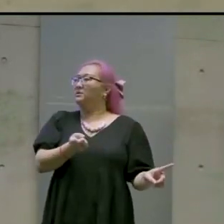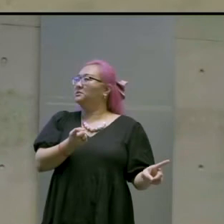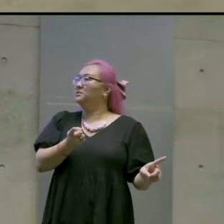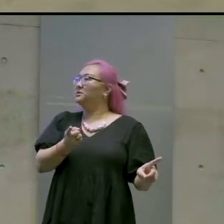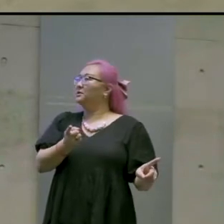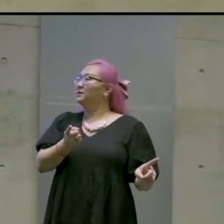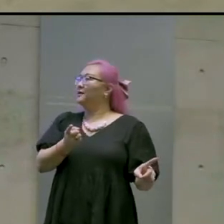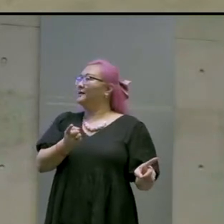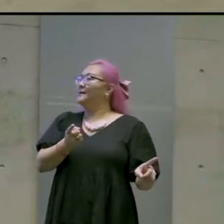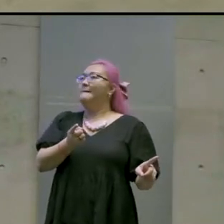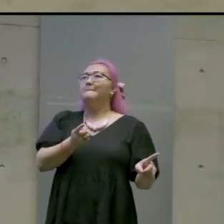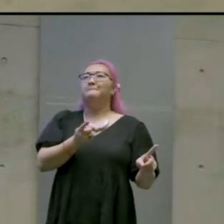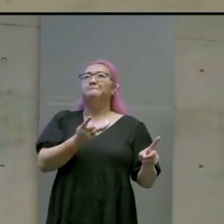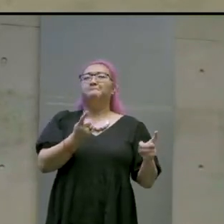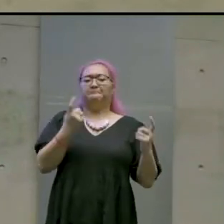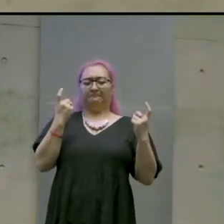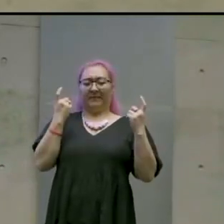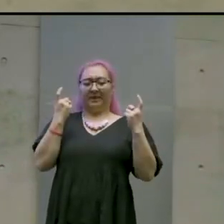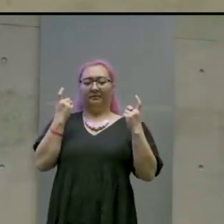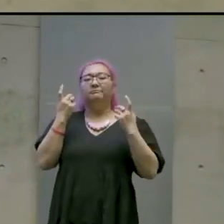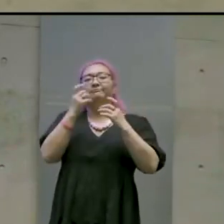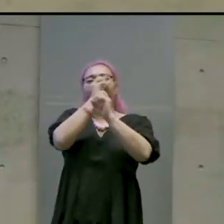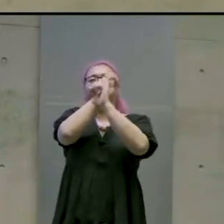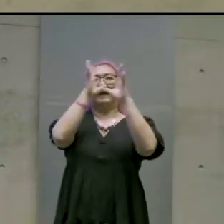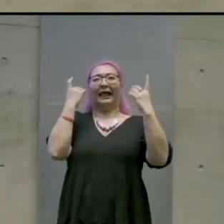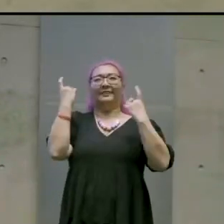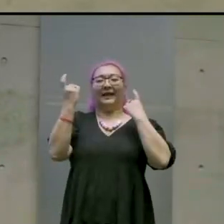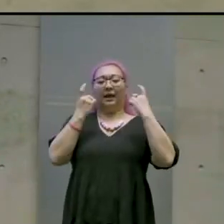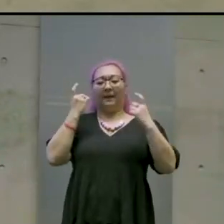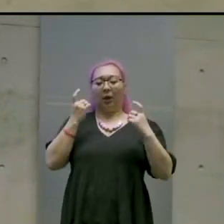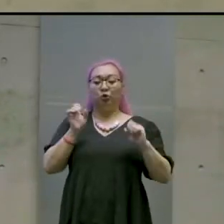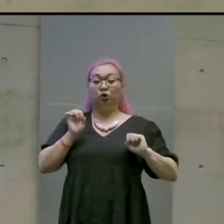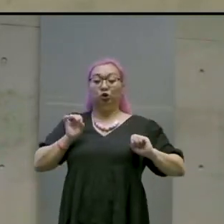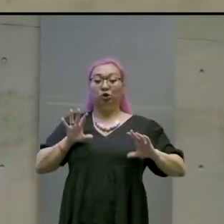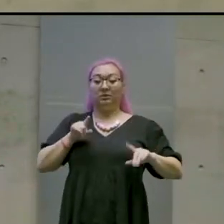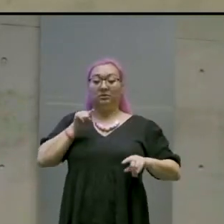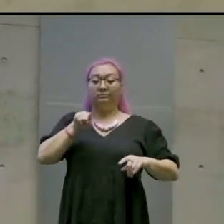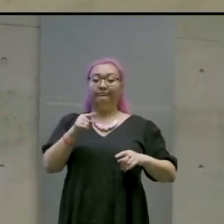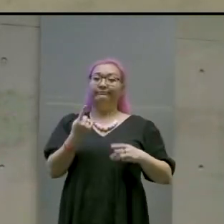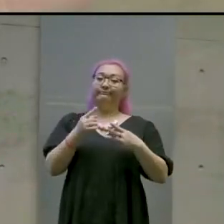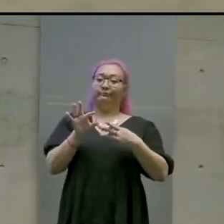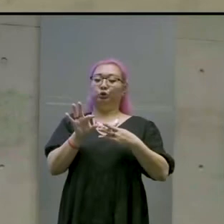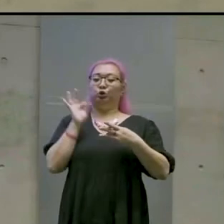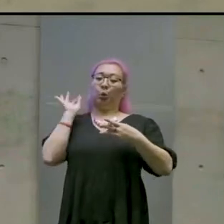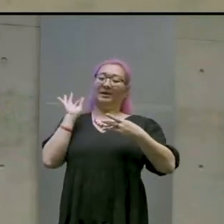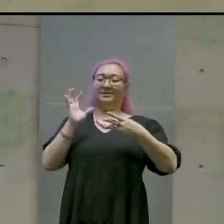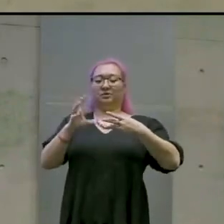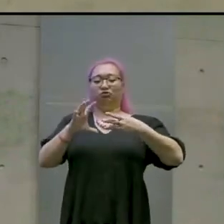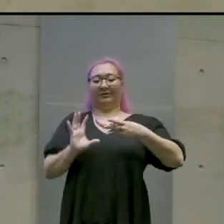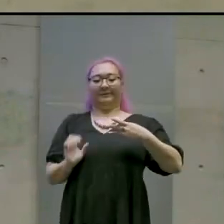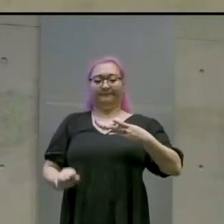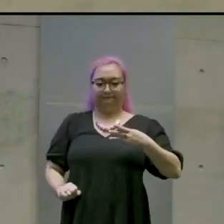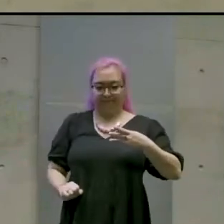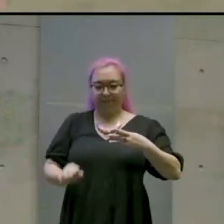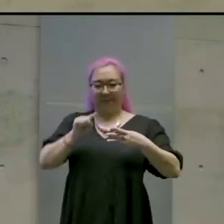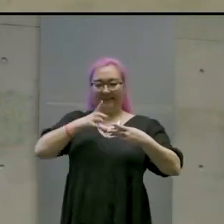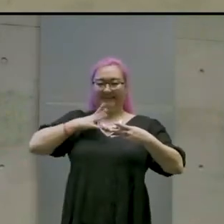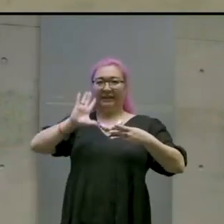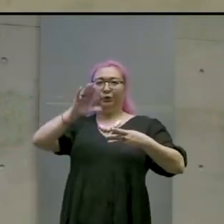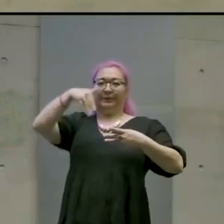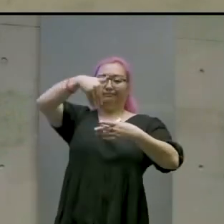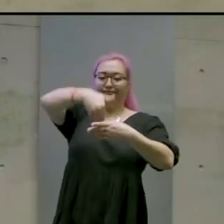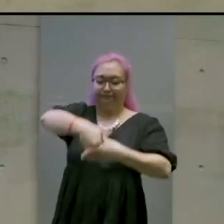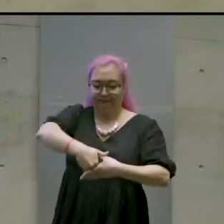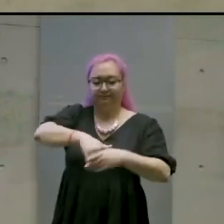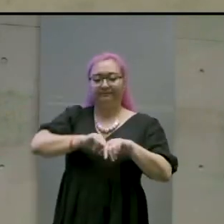if you think about choices in, I say like, as in isolation, and I don't mean in isolation from, of course they need to be embedded in the context and